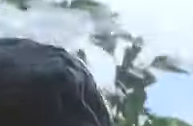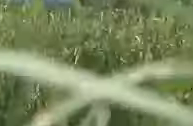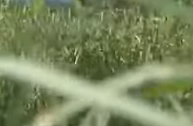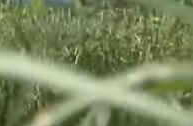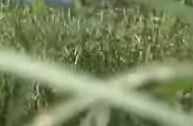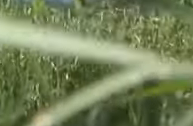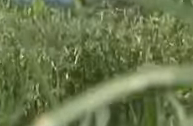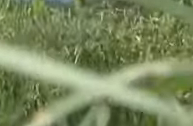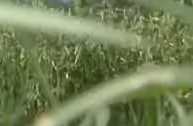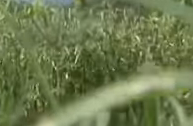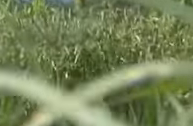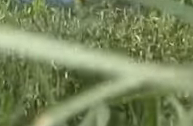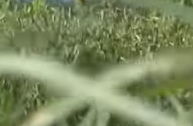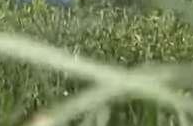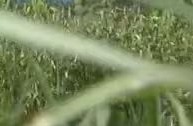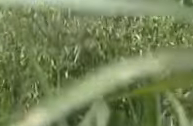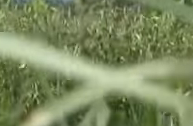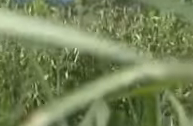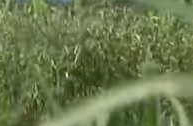of Mount Kilimanjaro.